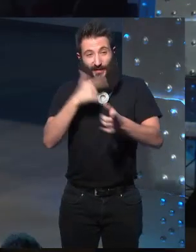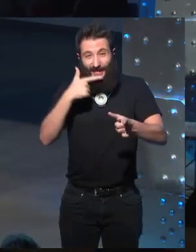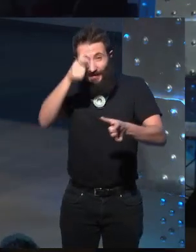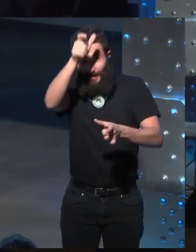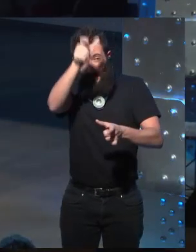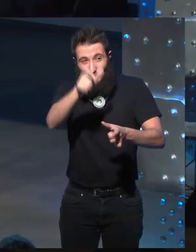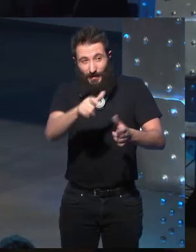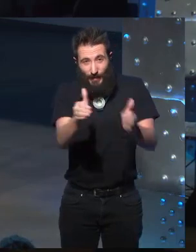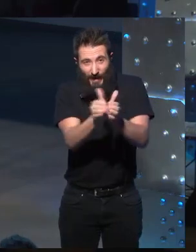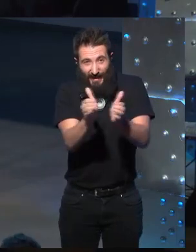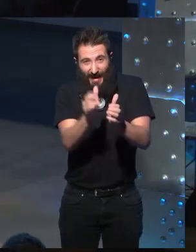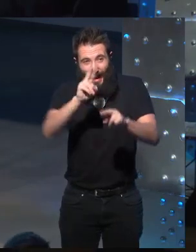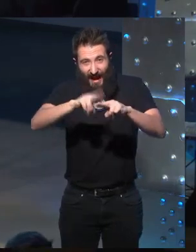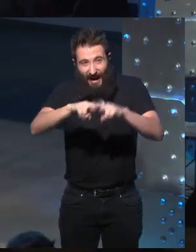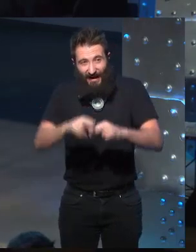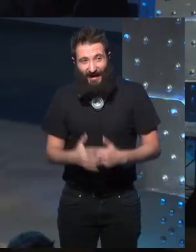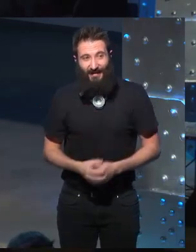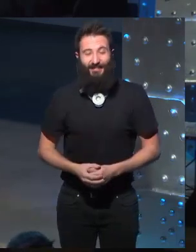Is this black matter?